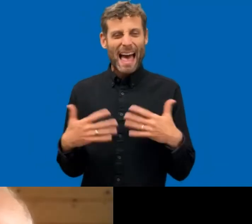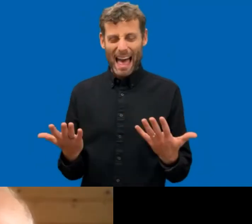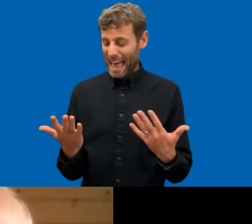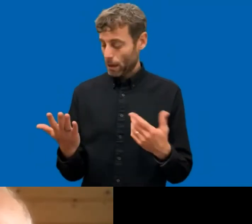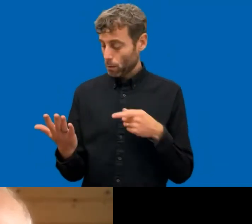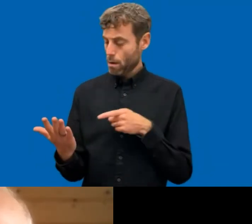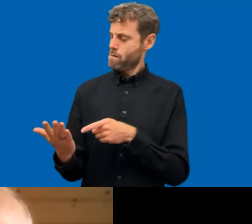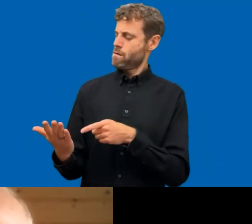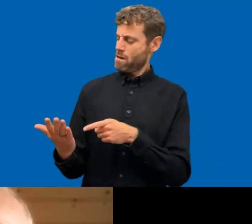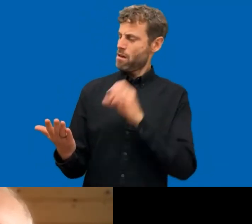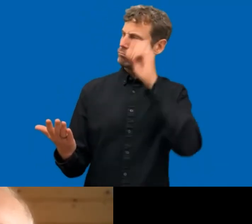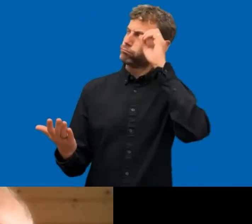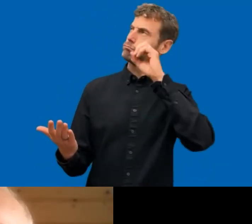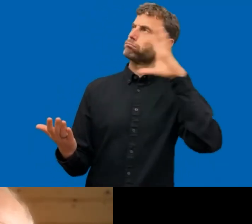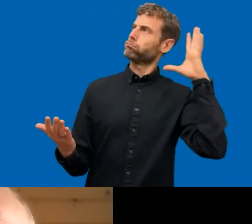useful.